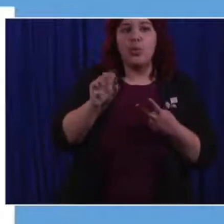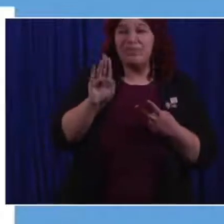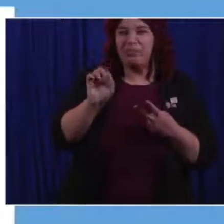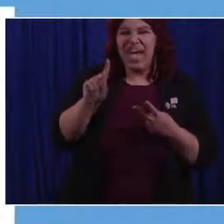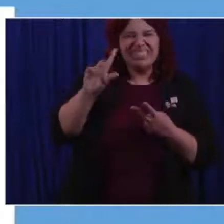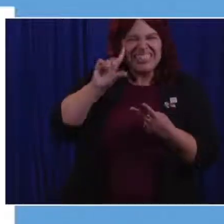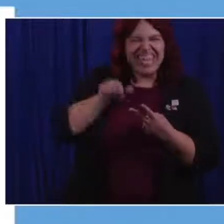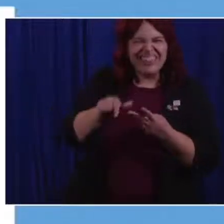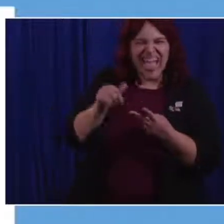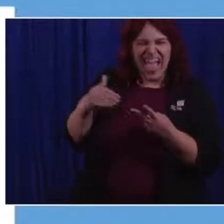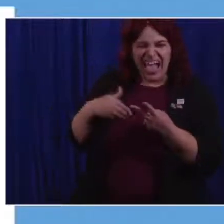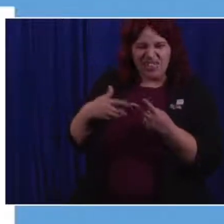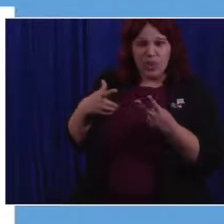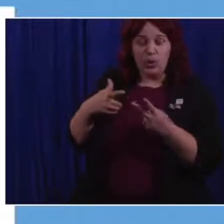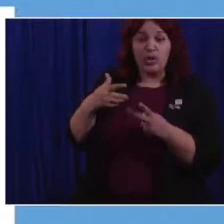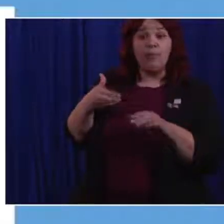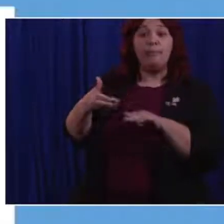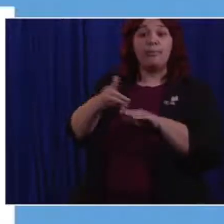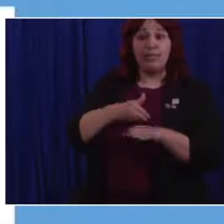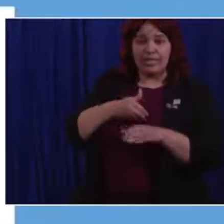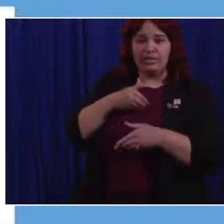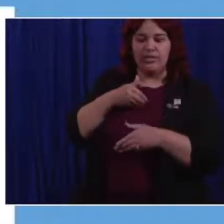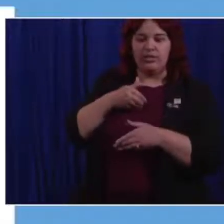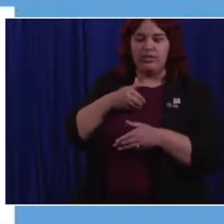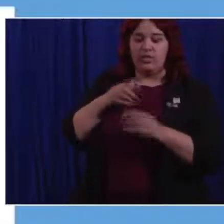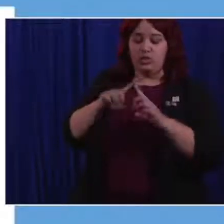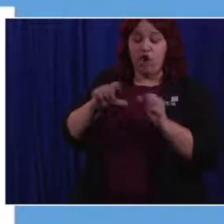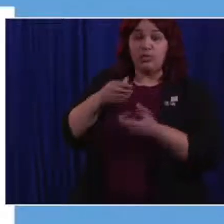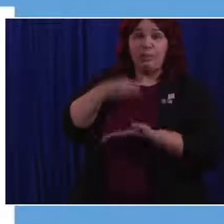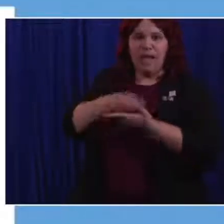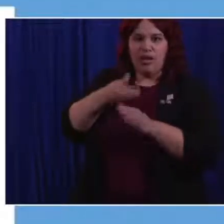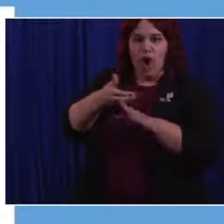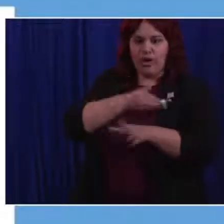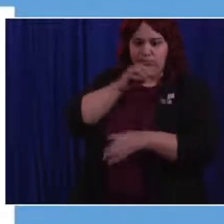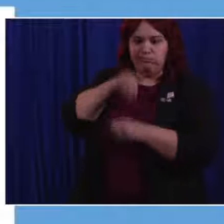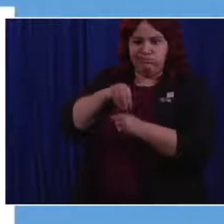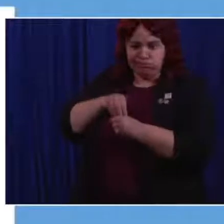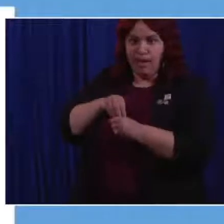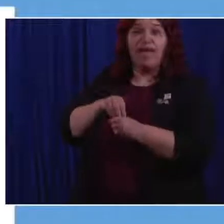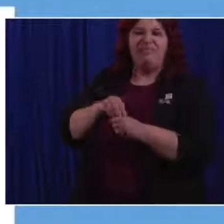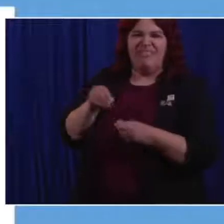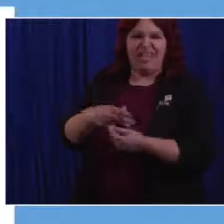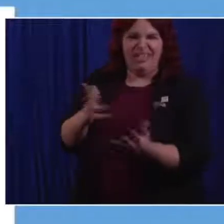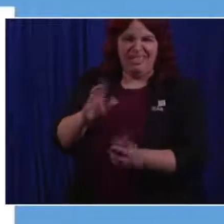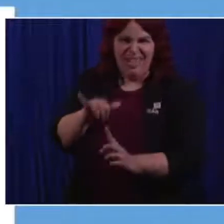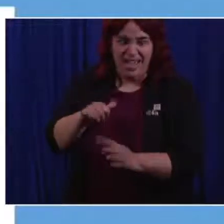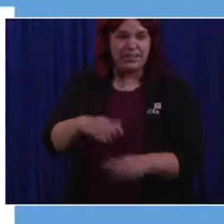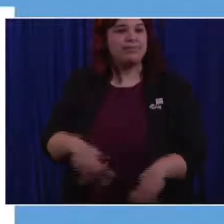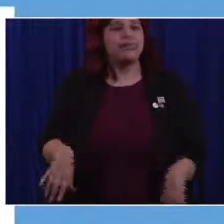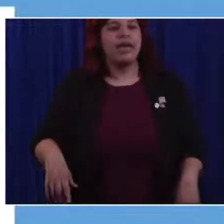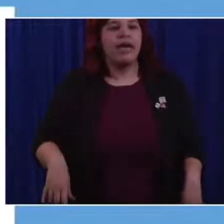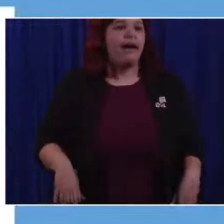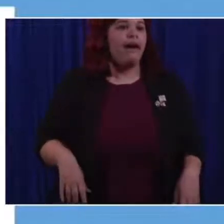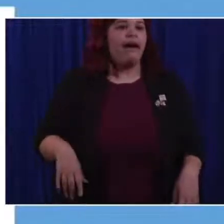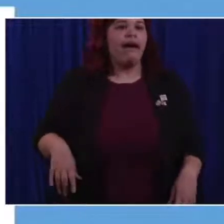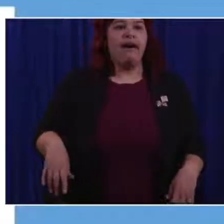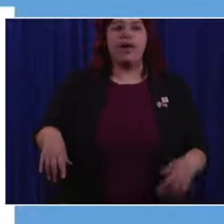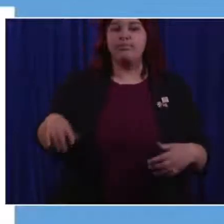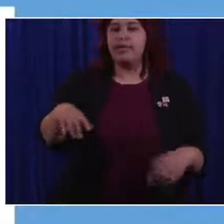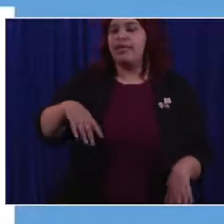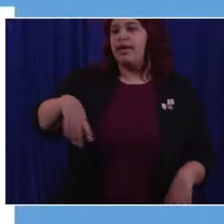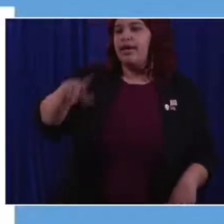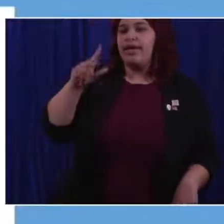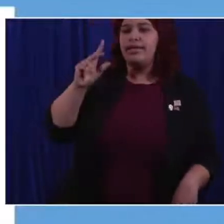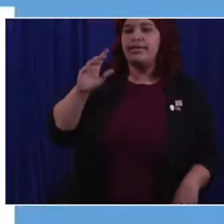unemployment insurance programs, Visa, KPMG, CBTS, a key partner in the call